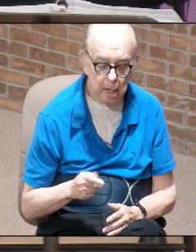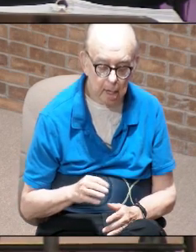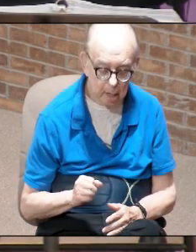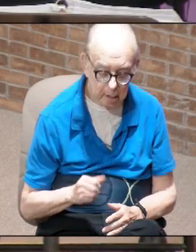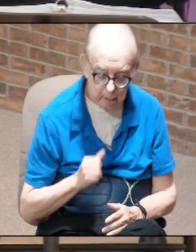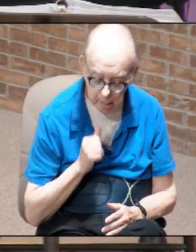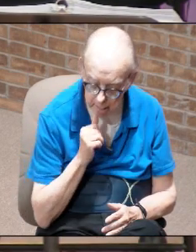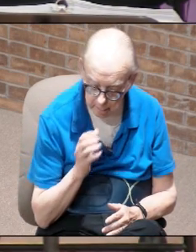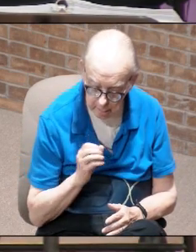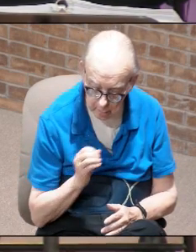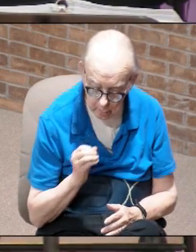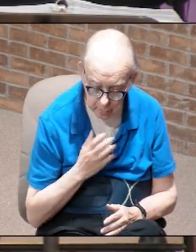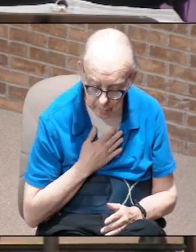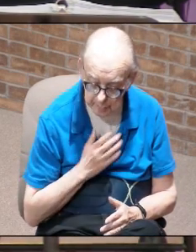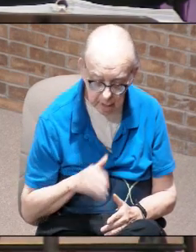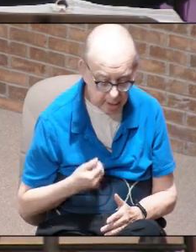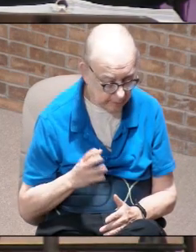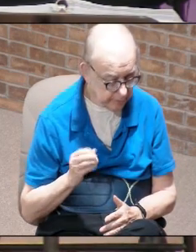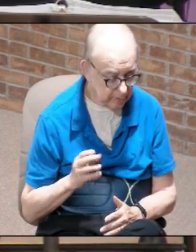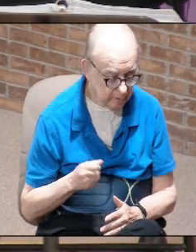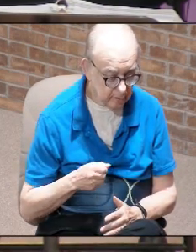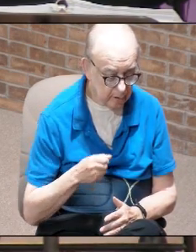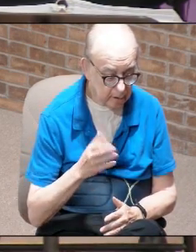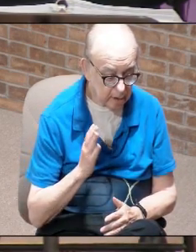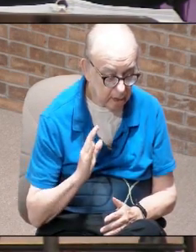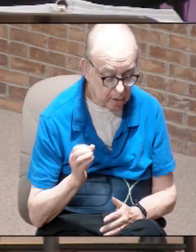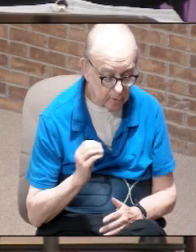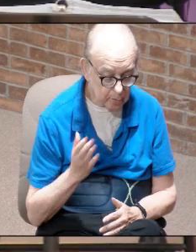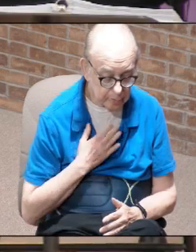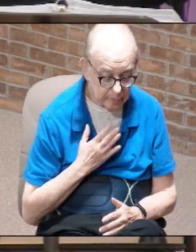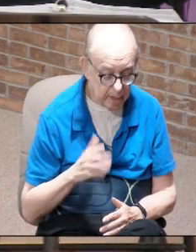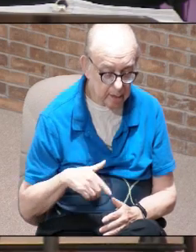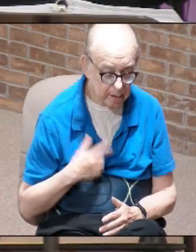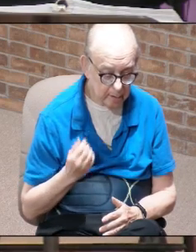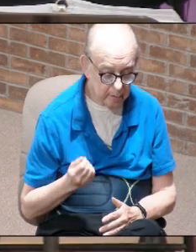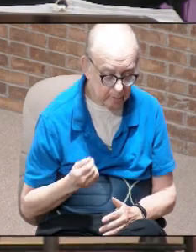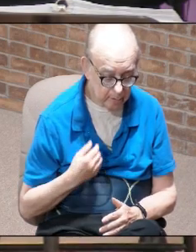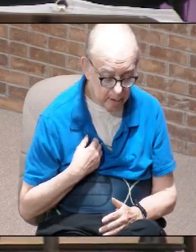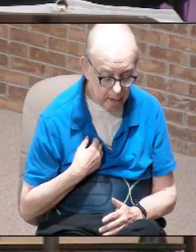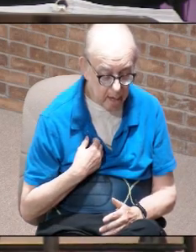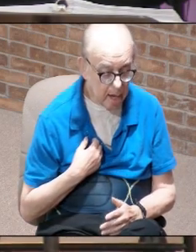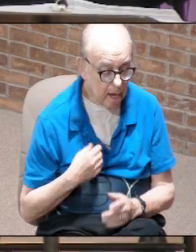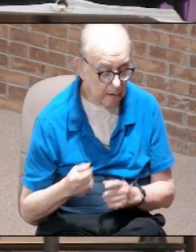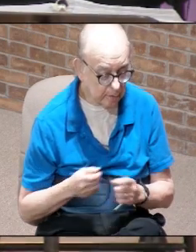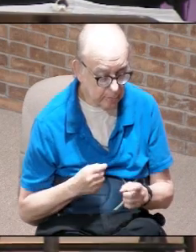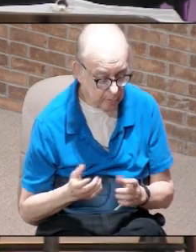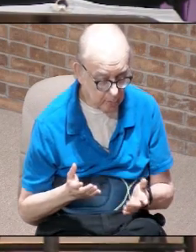I'm not the owner of my life. God is. I manage it.